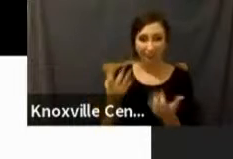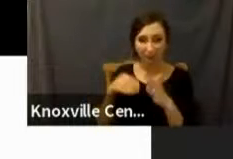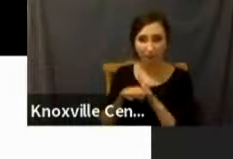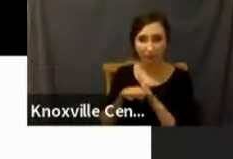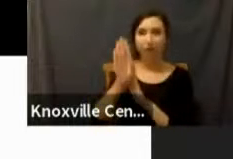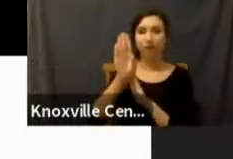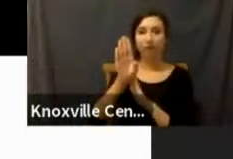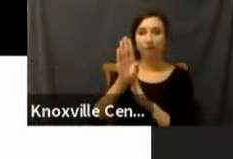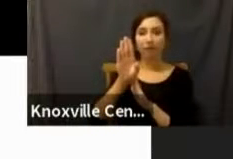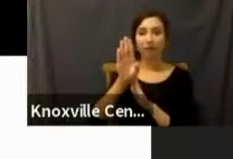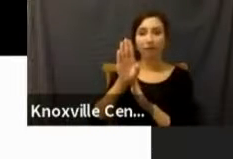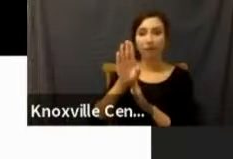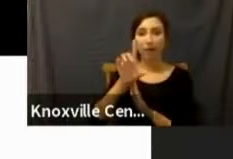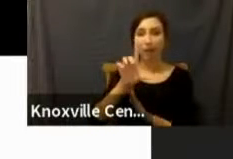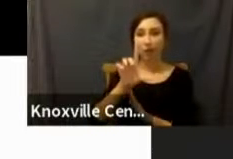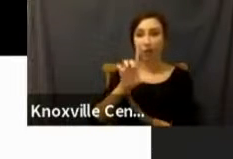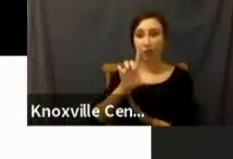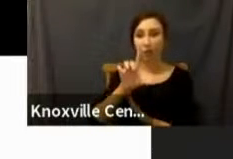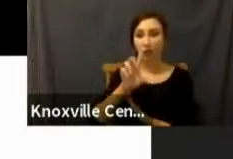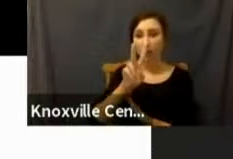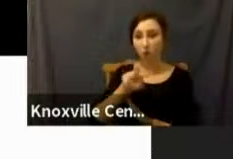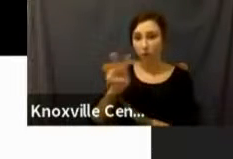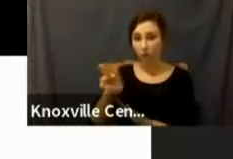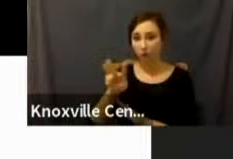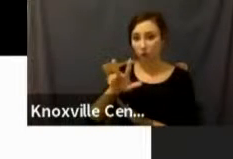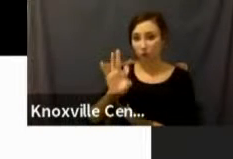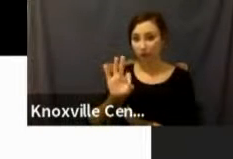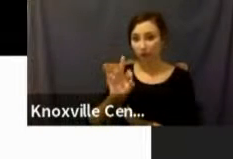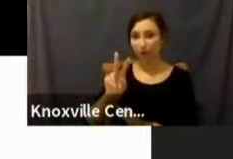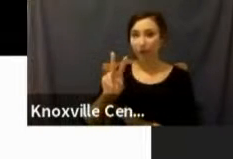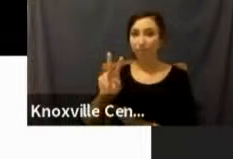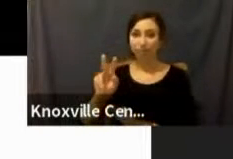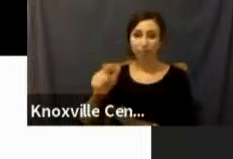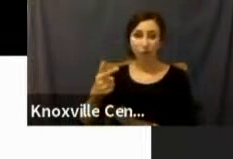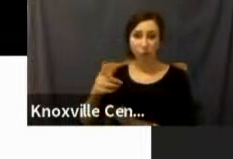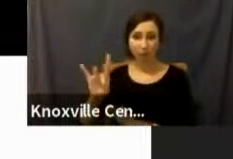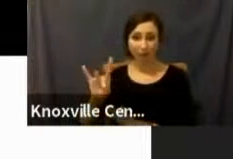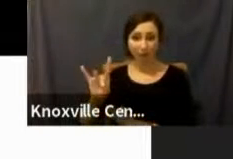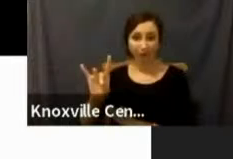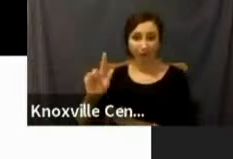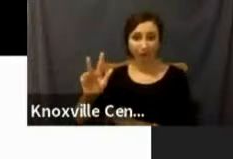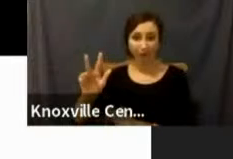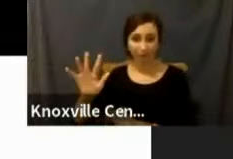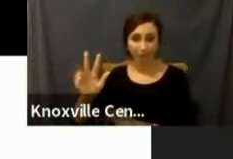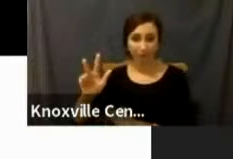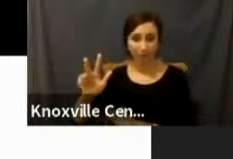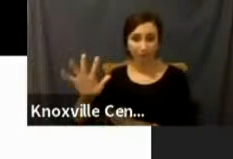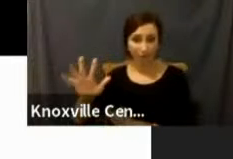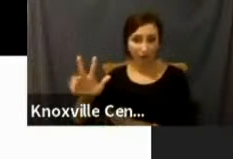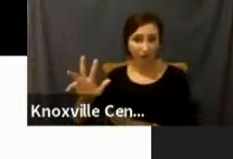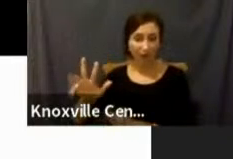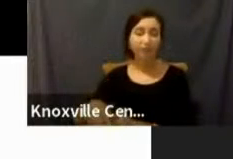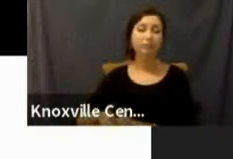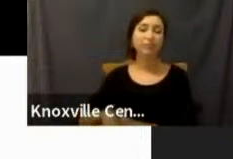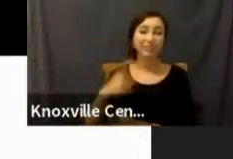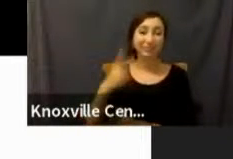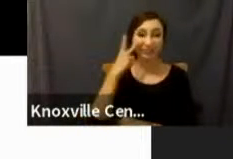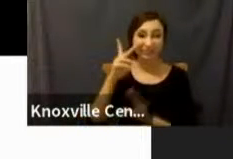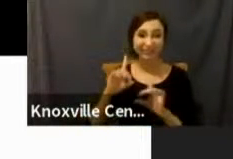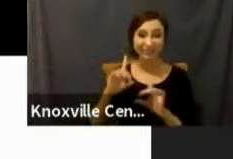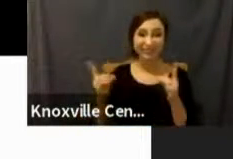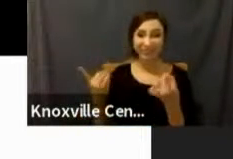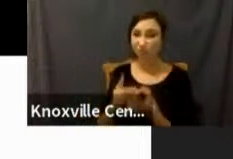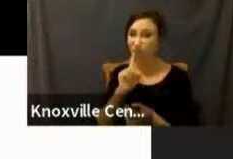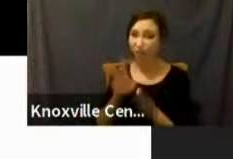at 2239 and then 2885. And you see below in the district just how significant those cases took